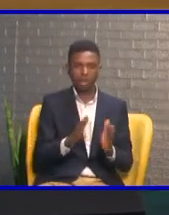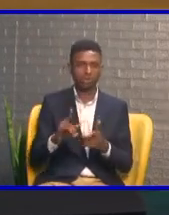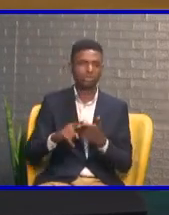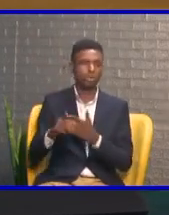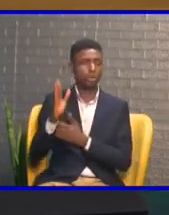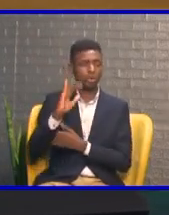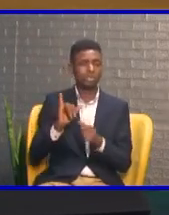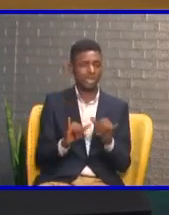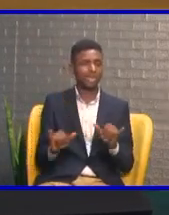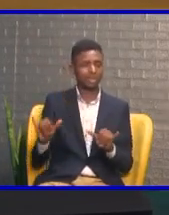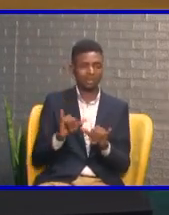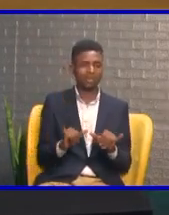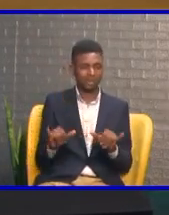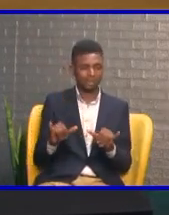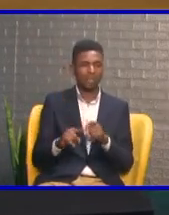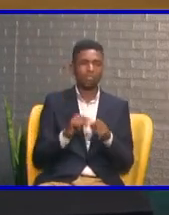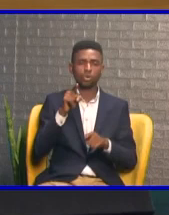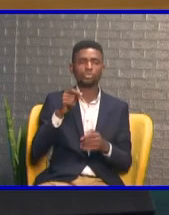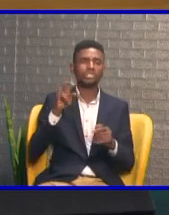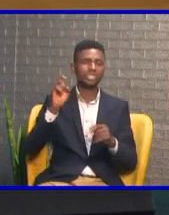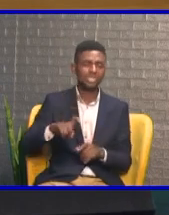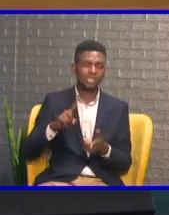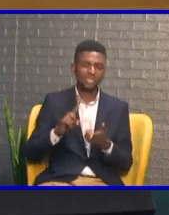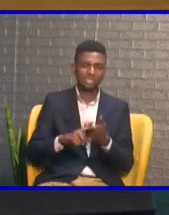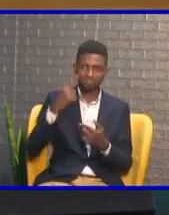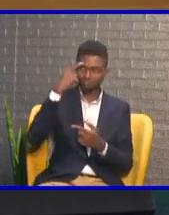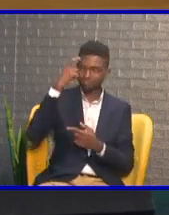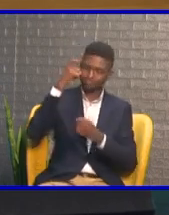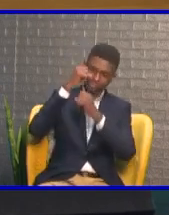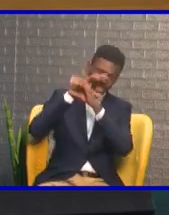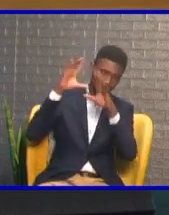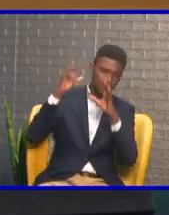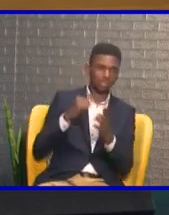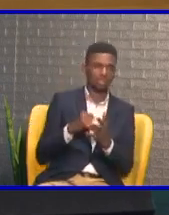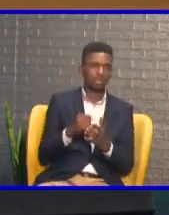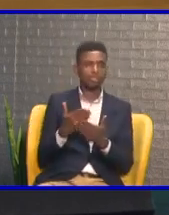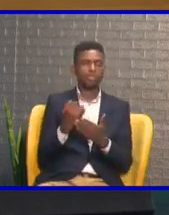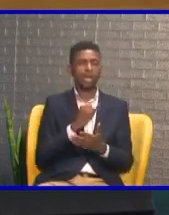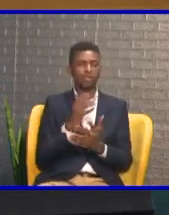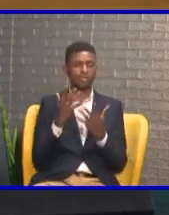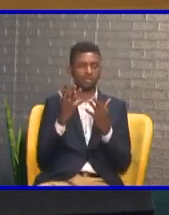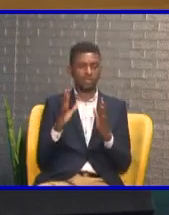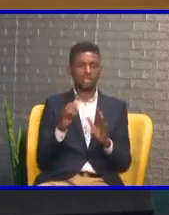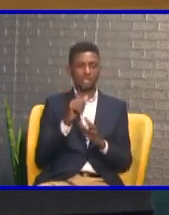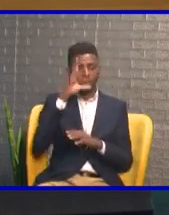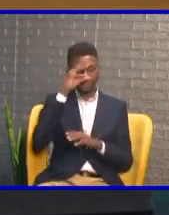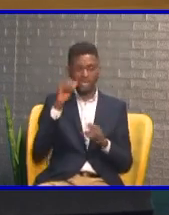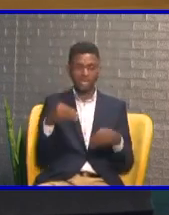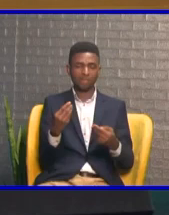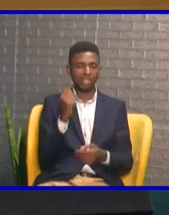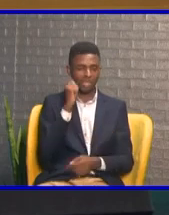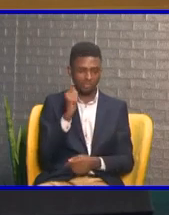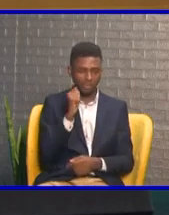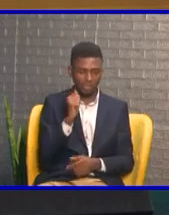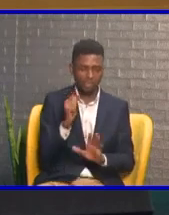though. Hallelujah. But you have to imagine it. Before I finish that scripture, a man of God gave a testimony. He said